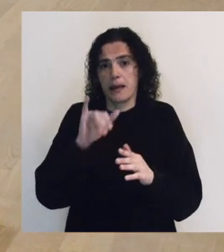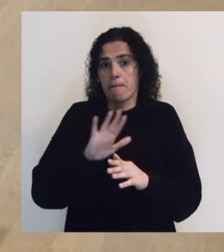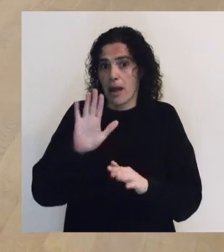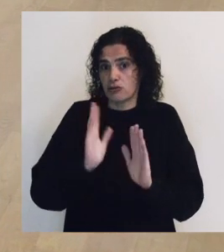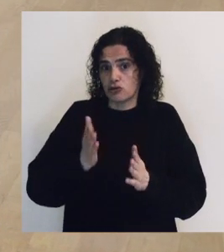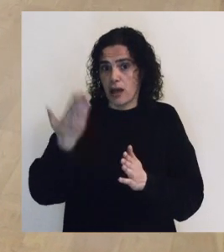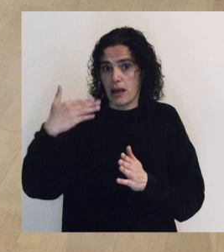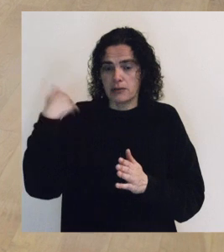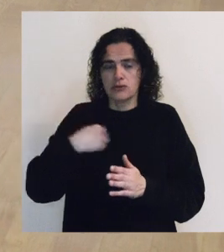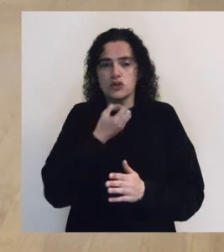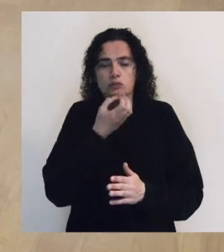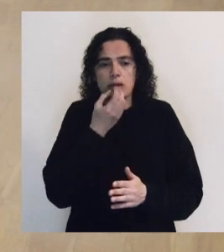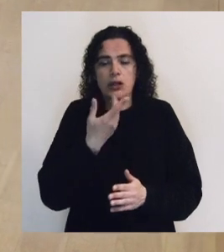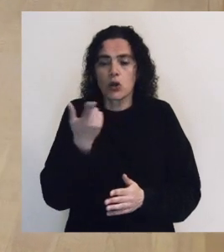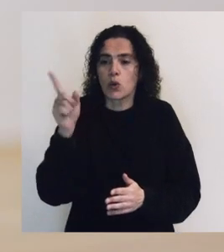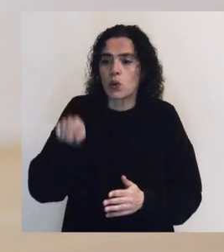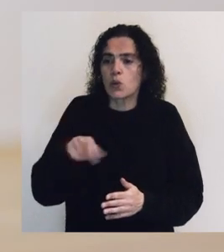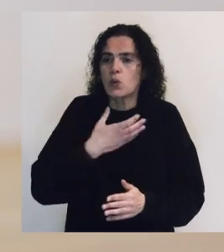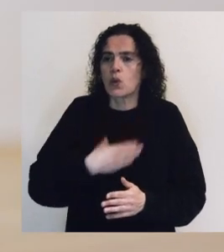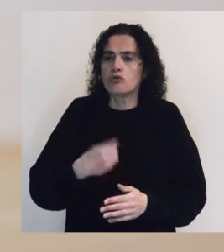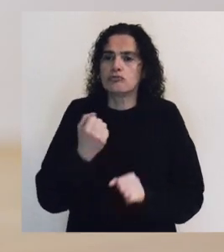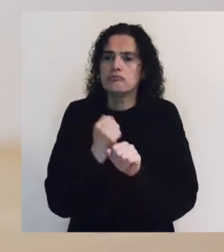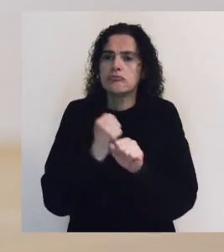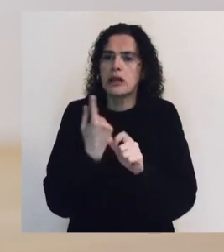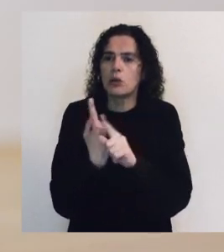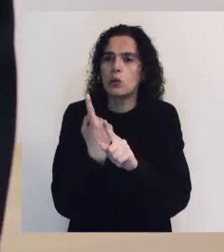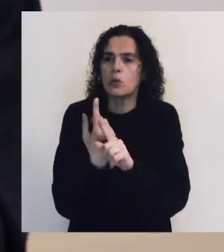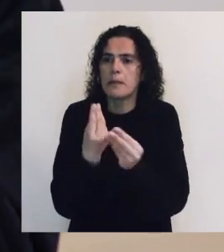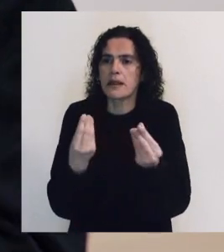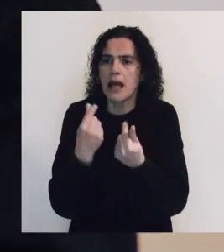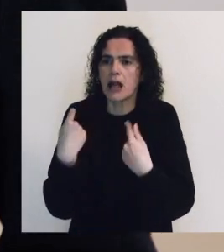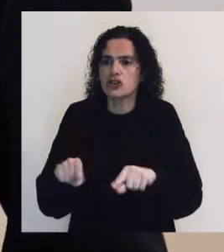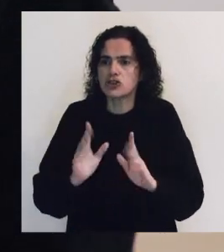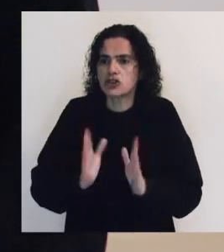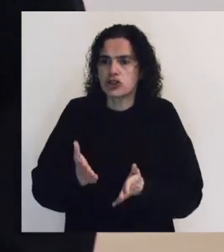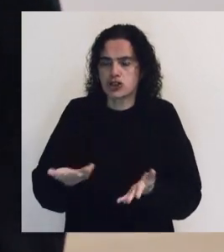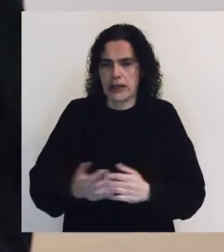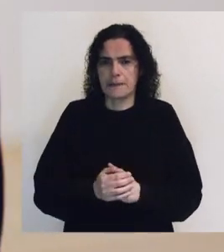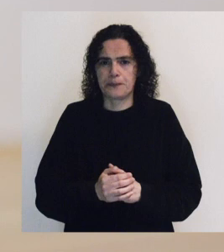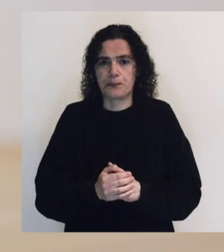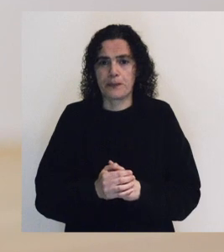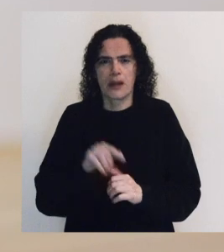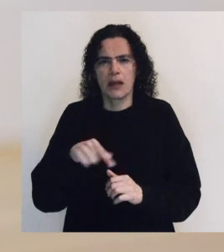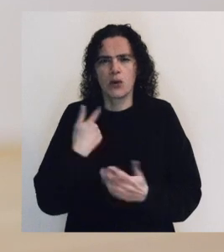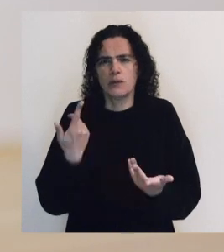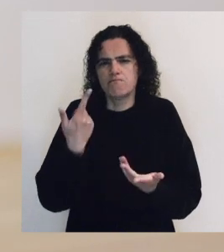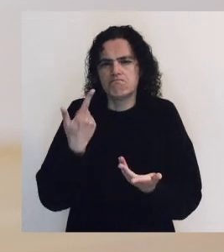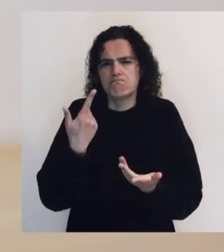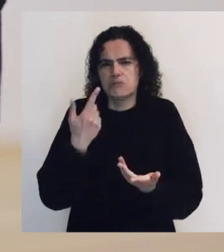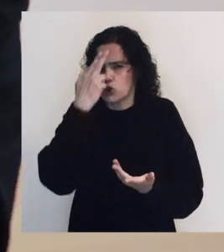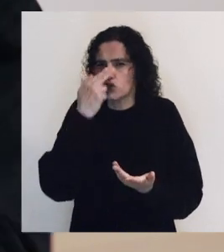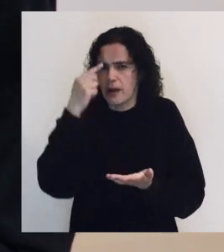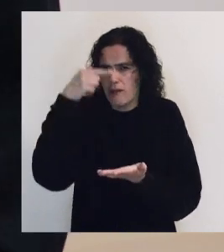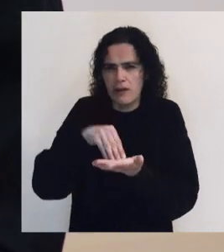existing image. And he explained that he likes to work from existing material. He doesn't